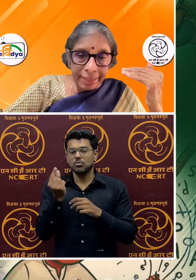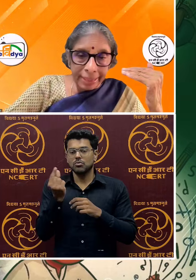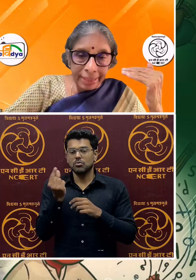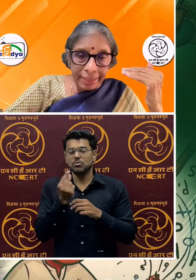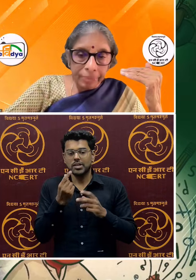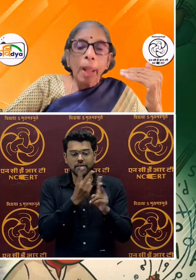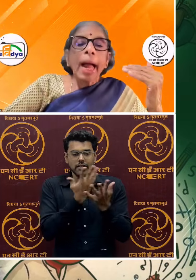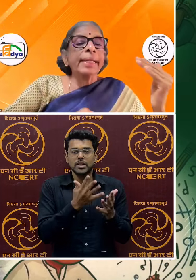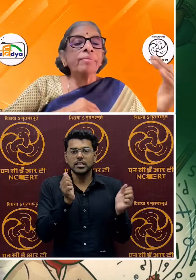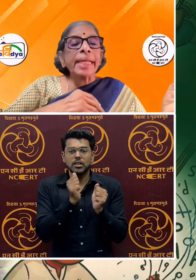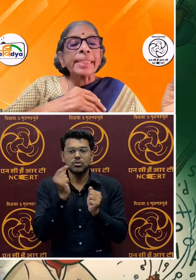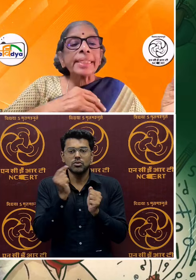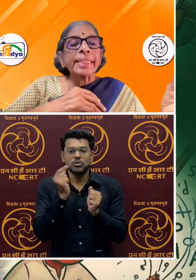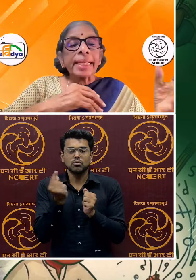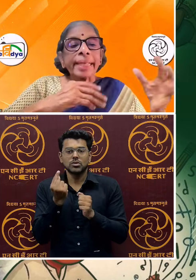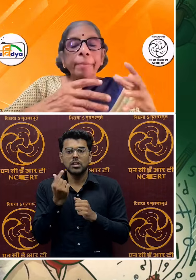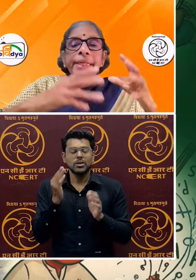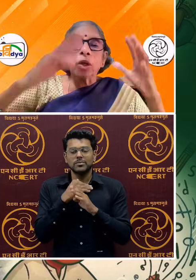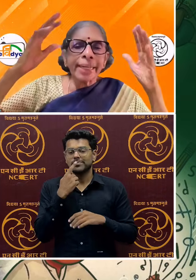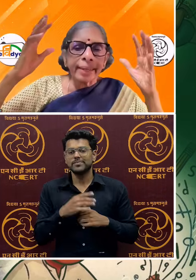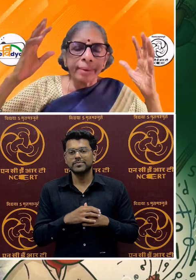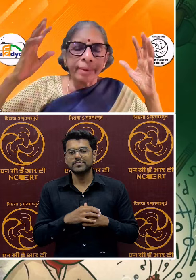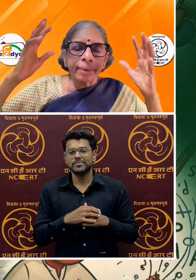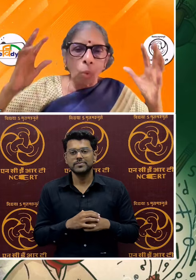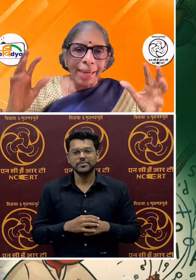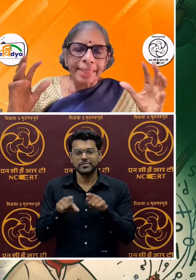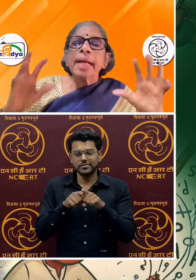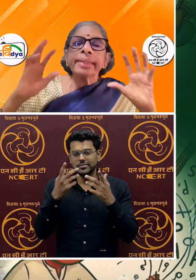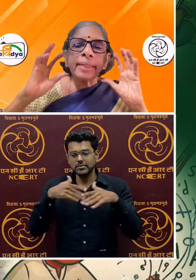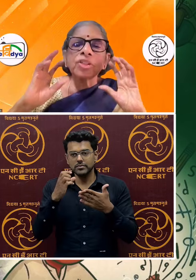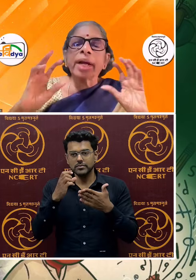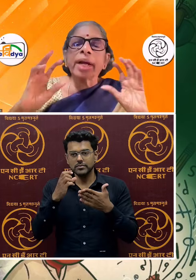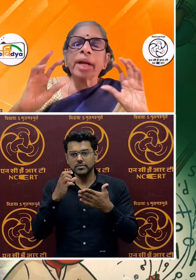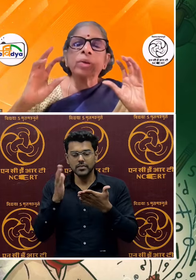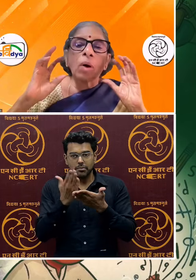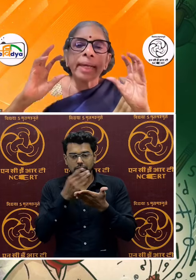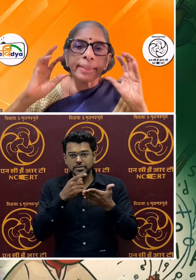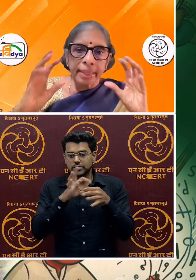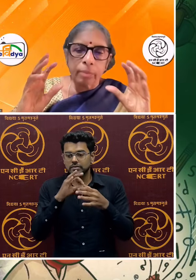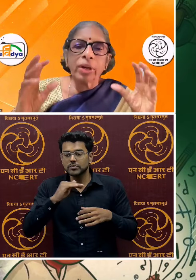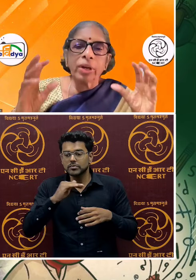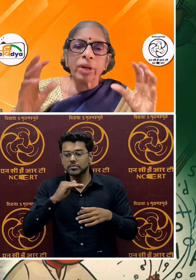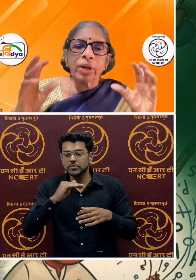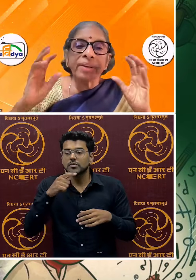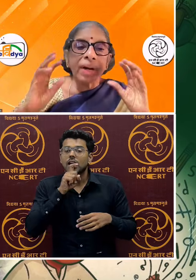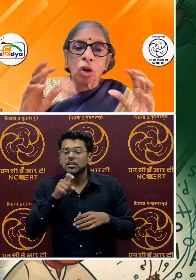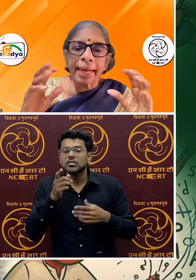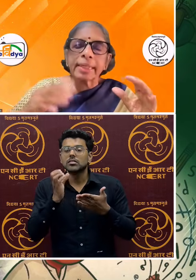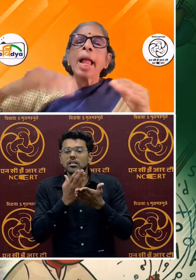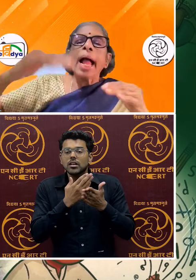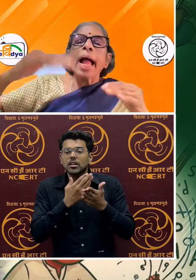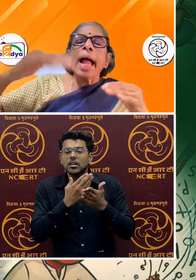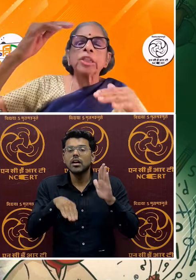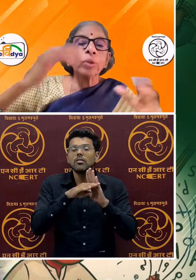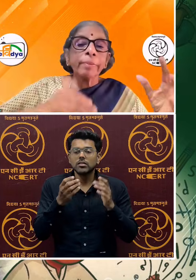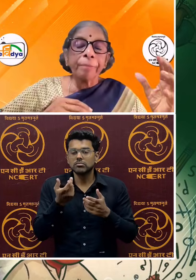one modality. And then when I say segmenting, look at the whole lesson. Tell the child what is the lesson about, an advanced